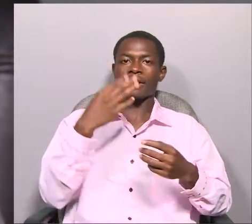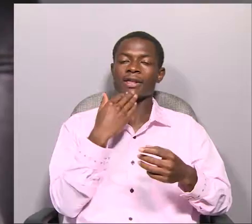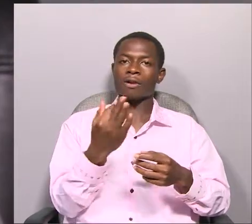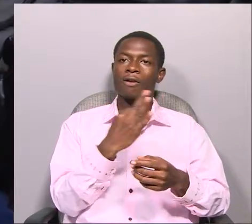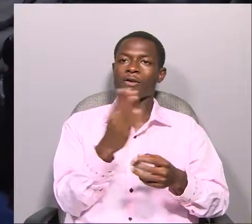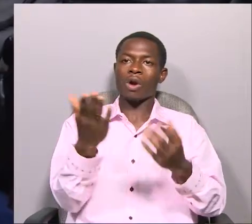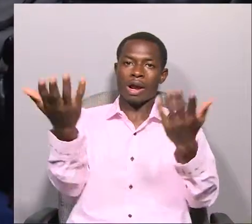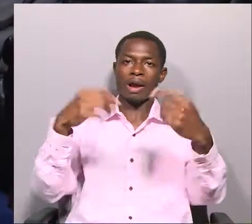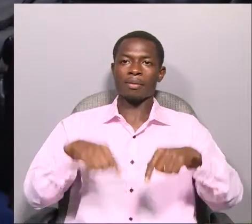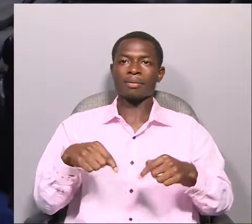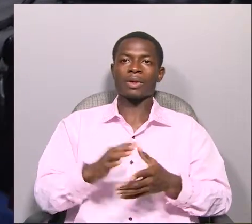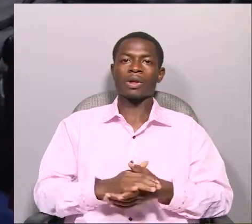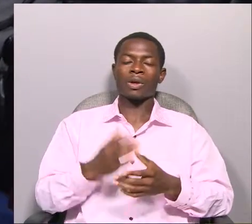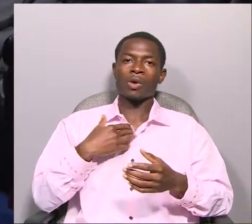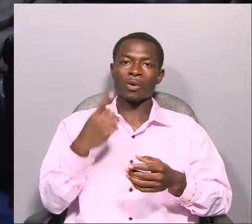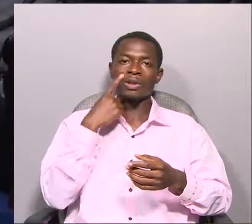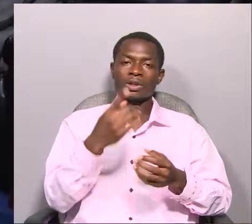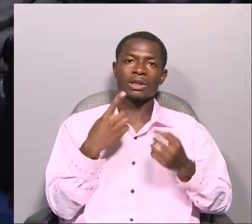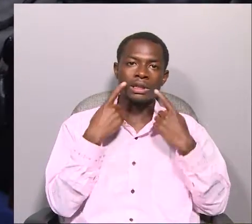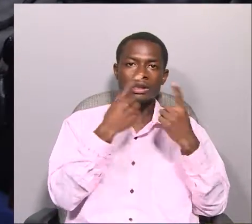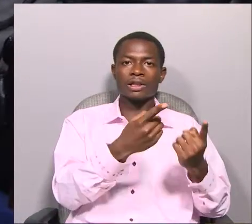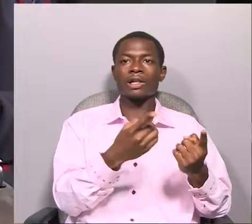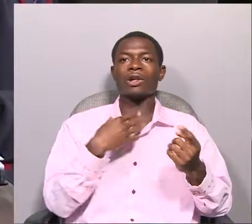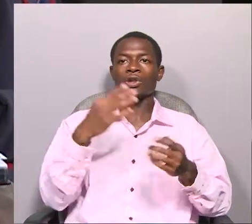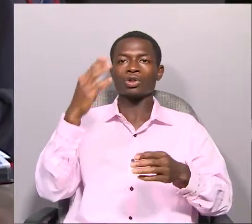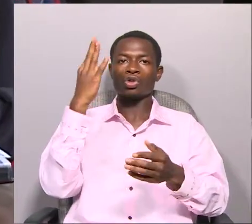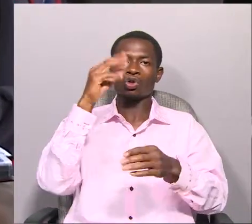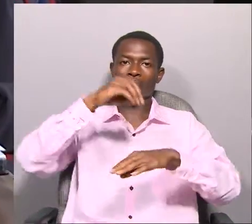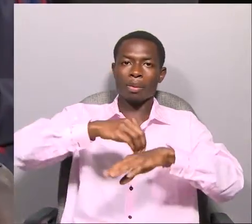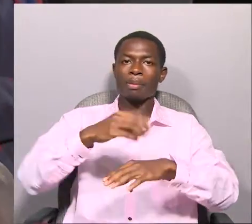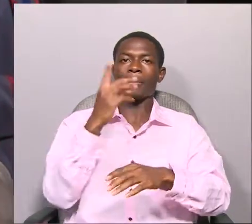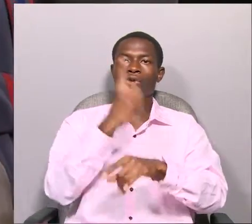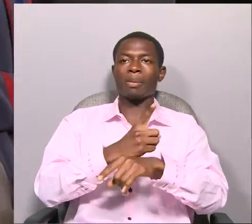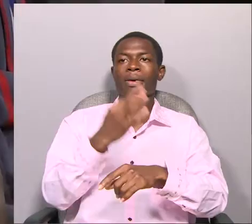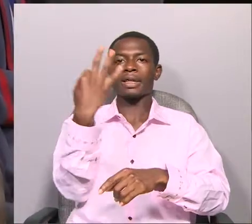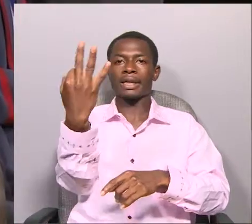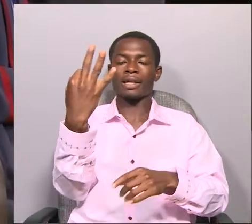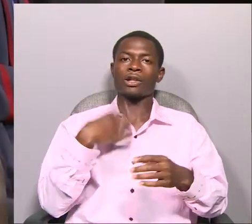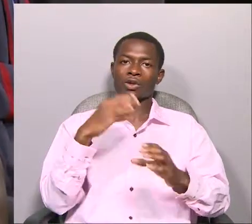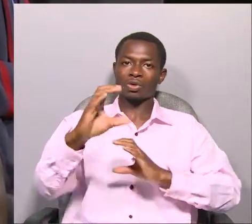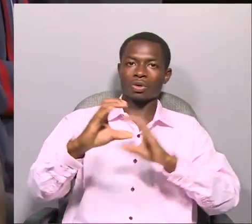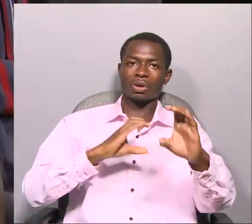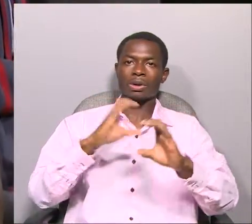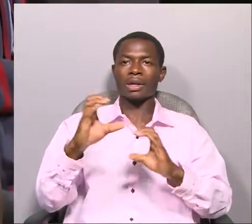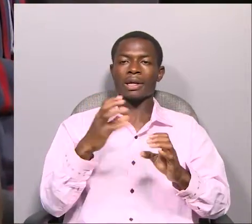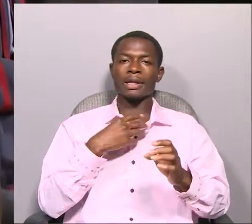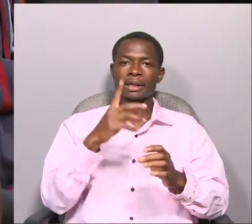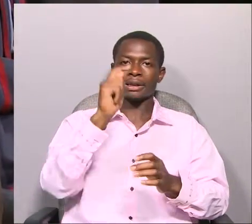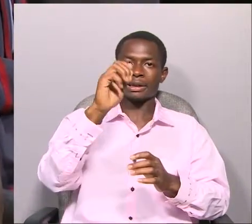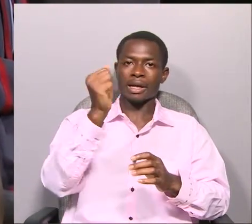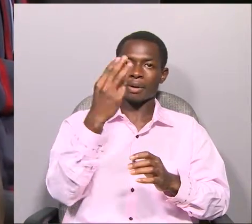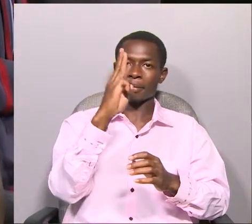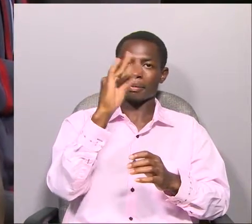Thank you. And your panel, I will introduce the top three panel here. You will be interacting with Honorable